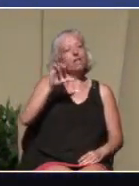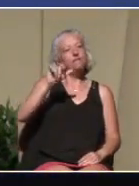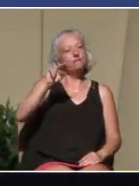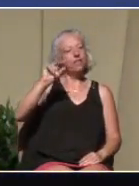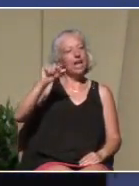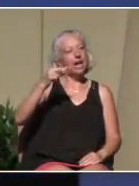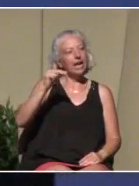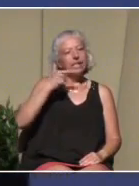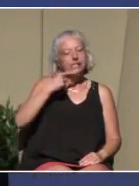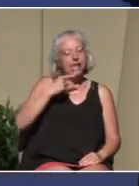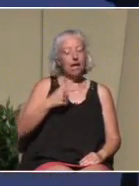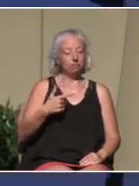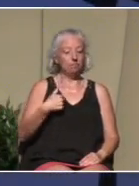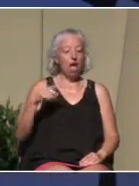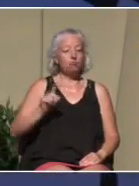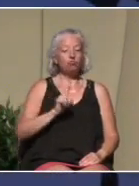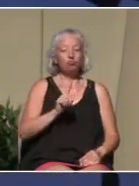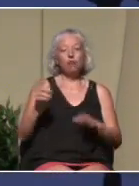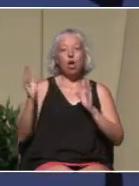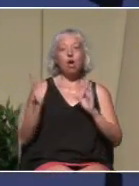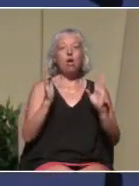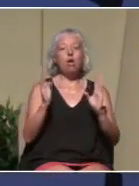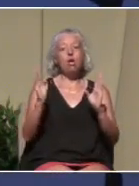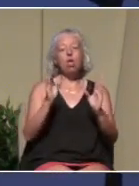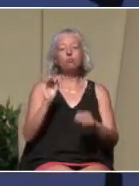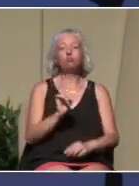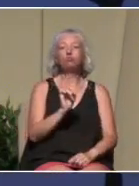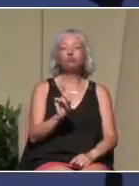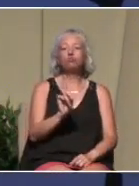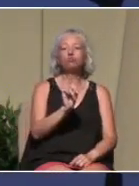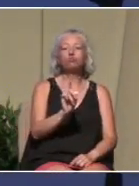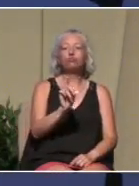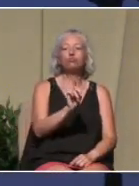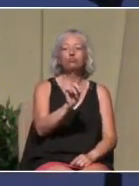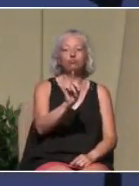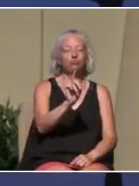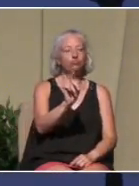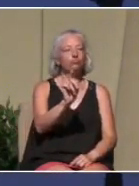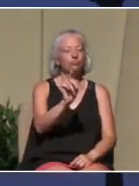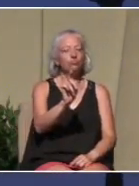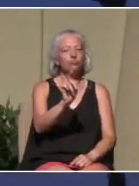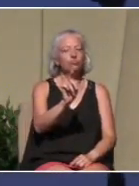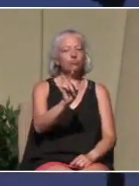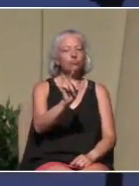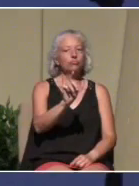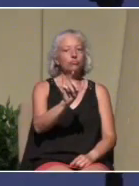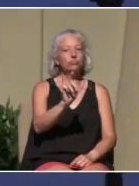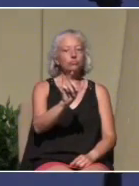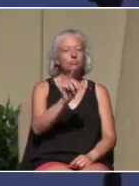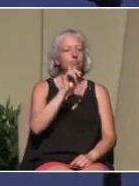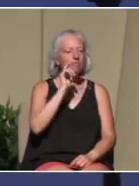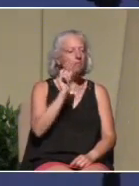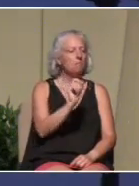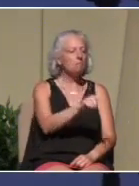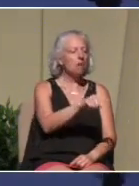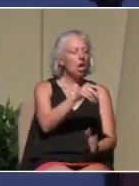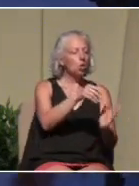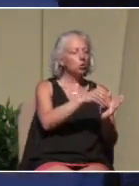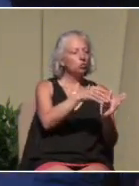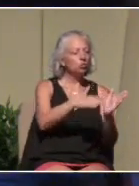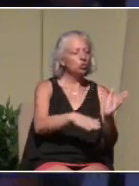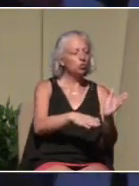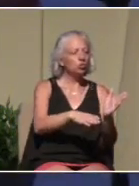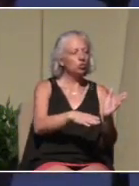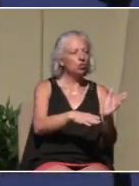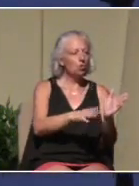was walking down the halls of this orphanage, Boys Town, and he saw this student with a